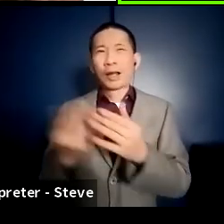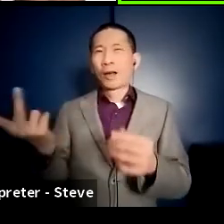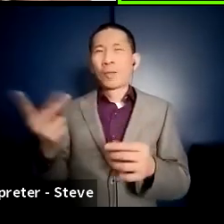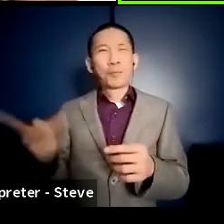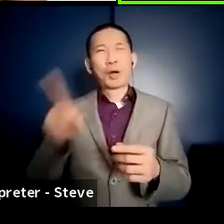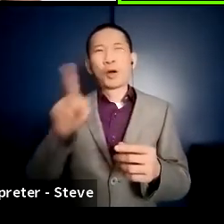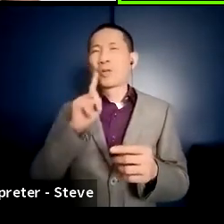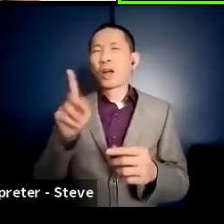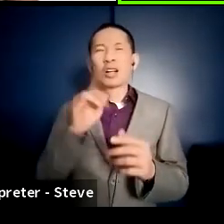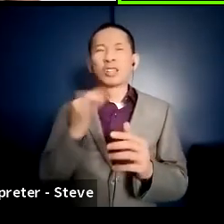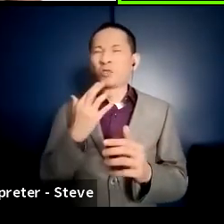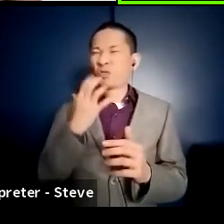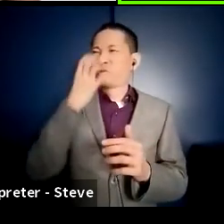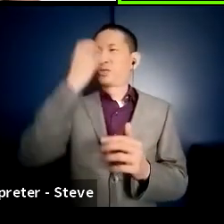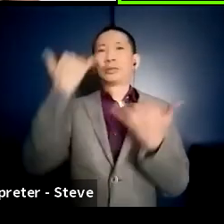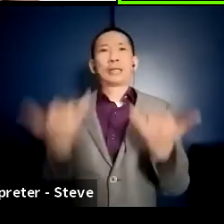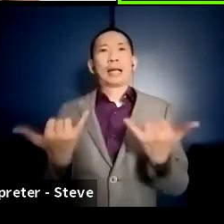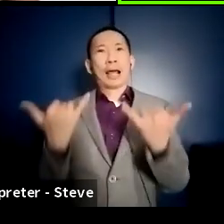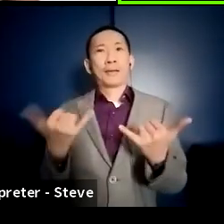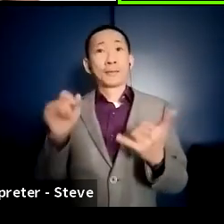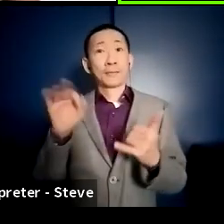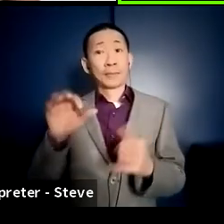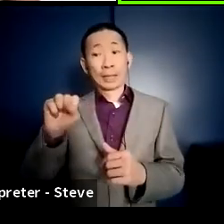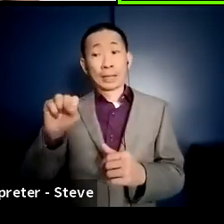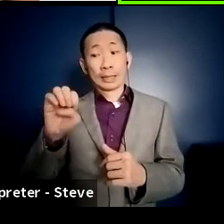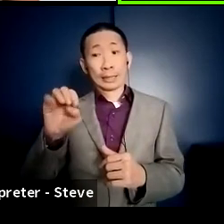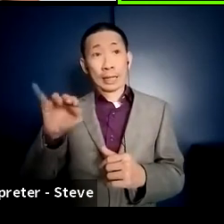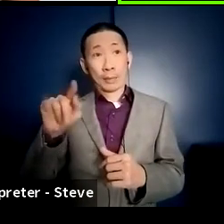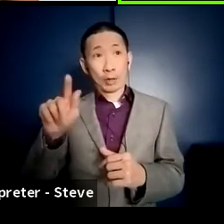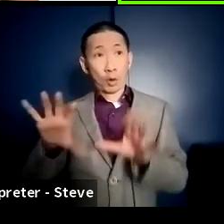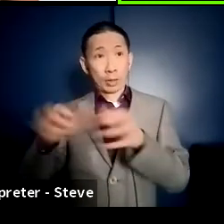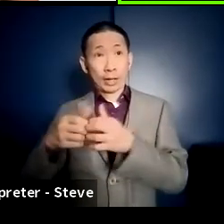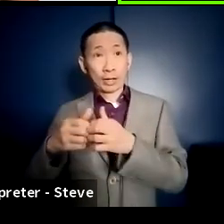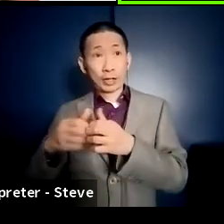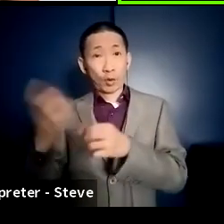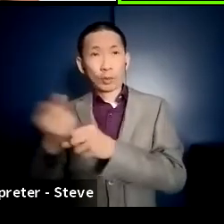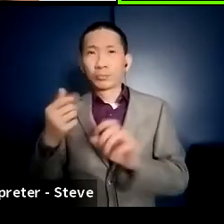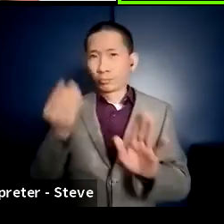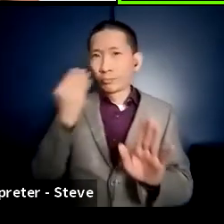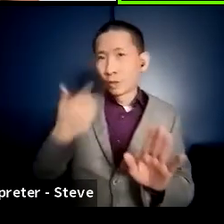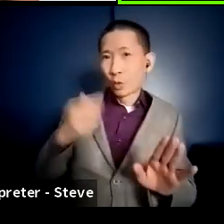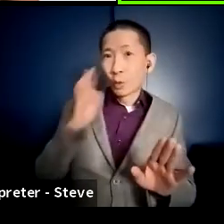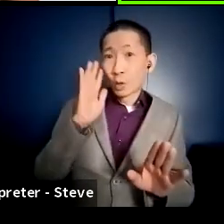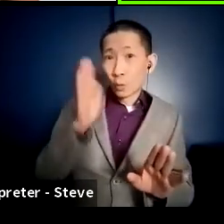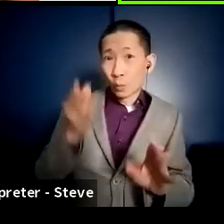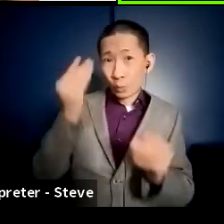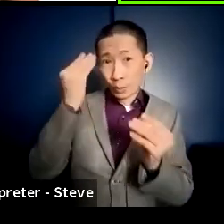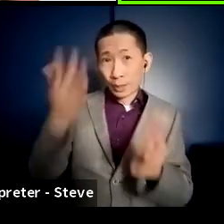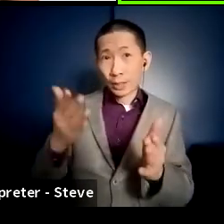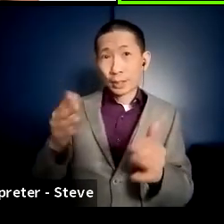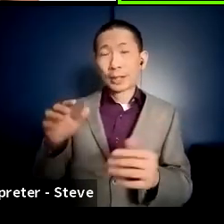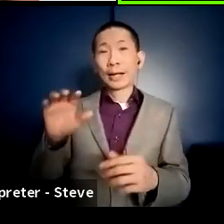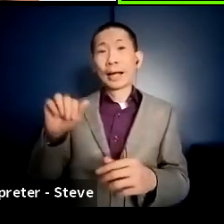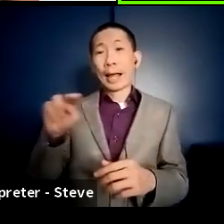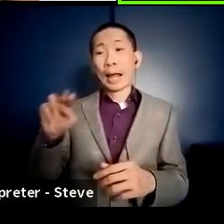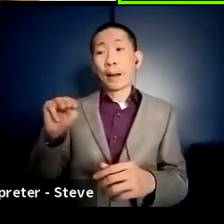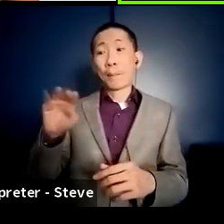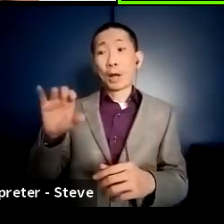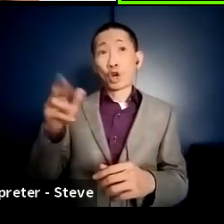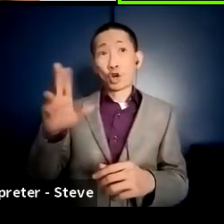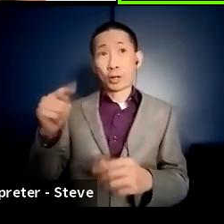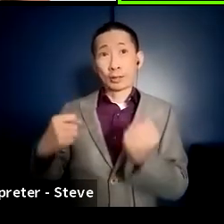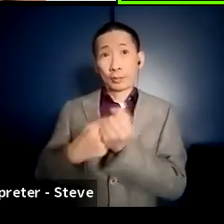twist because if the Seminole Nation wins, which, fun fact, we will, because tribal sovereignty and the GERT is on our side,